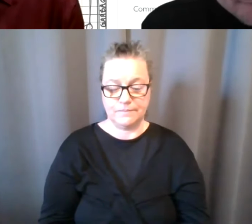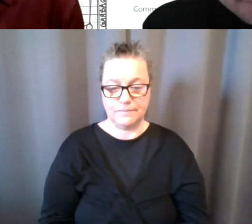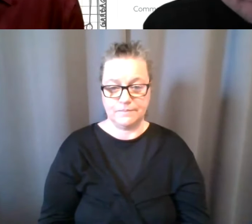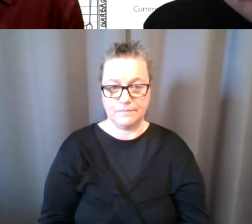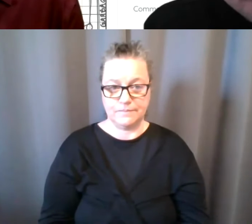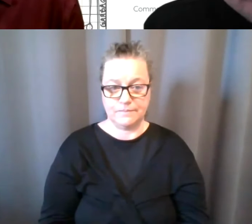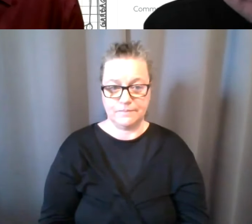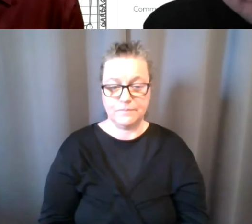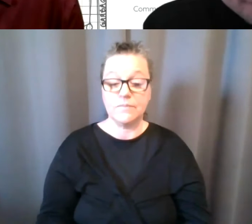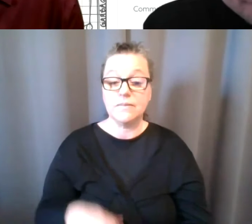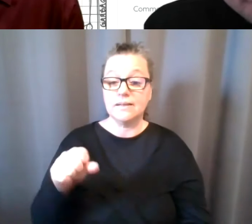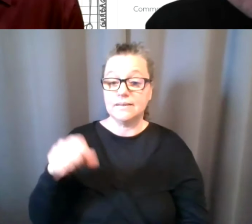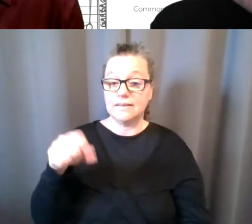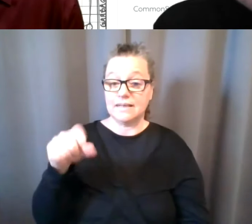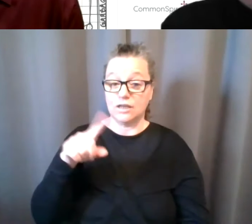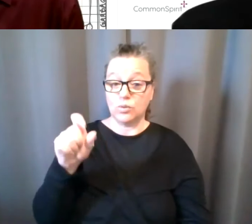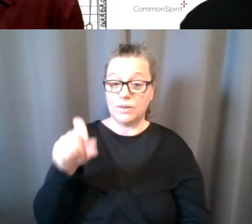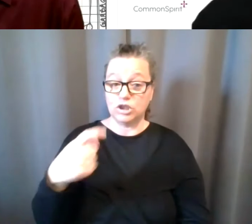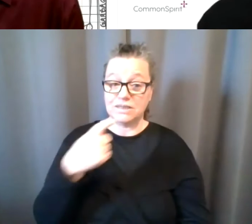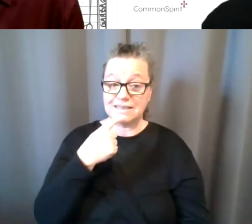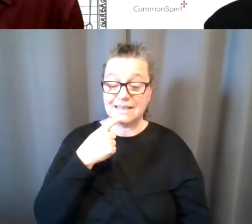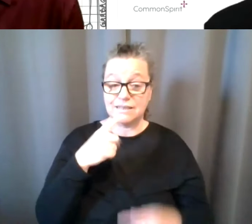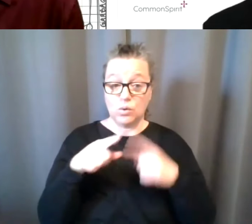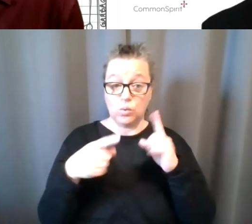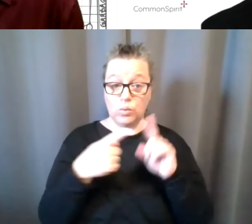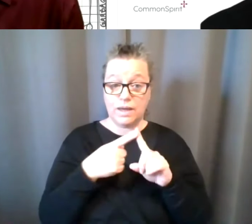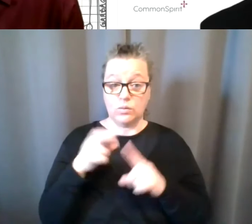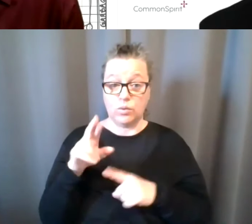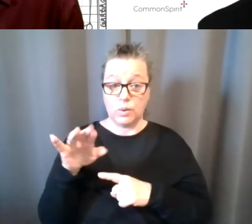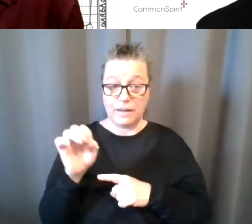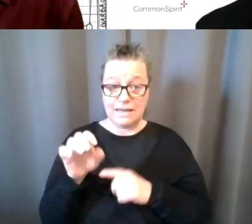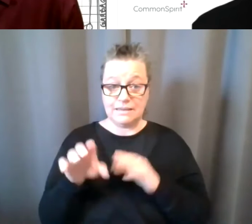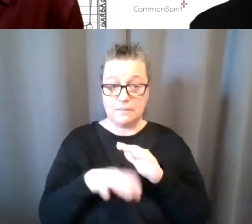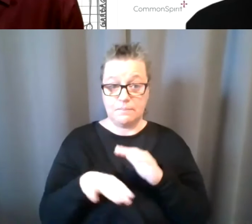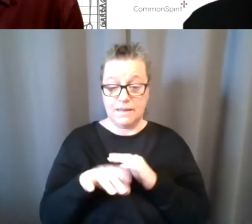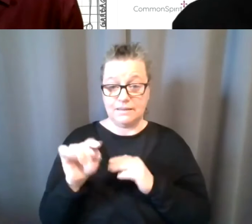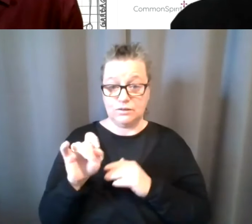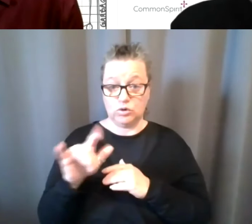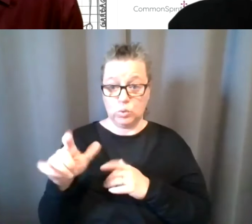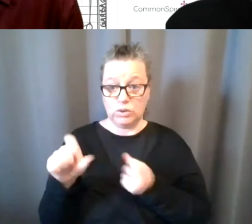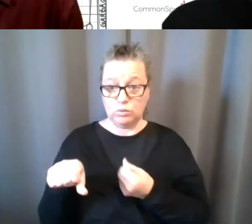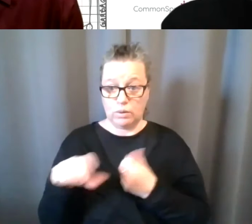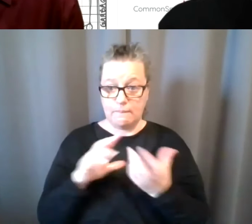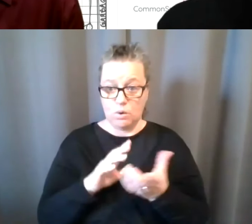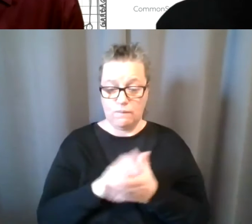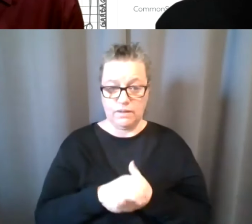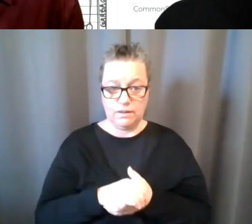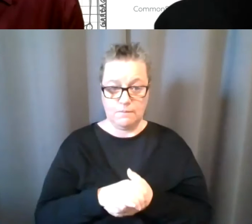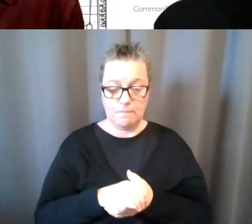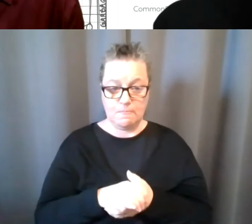Yes, there's a question here that says, when were the race-based tools removed?